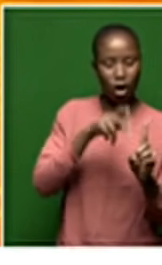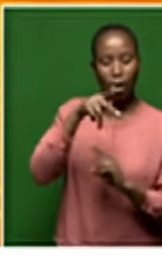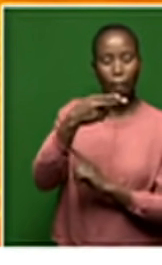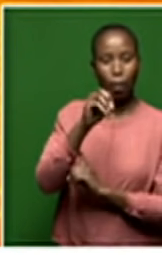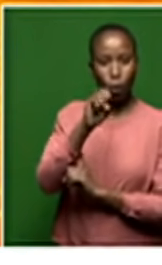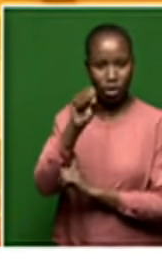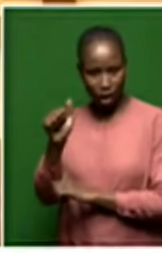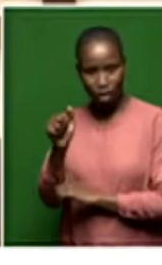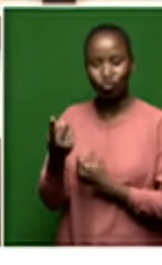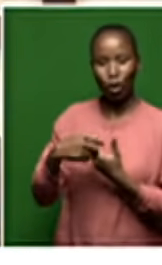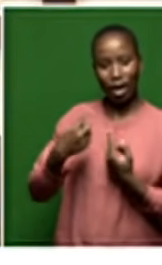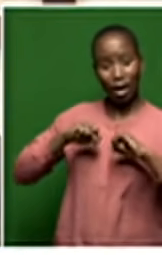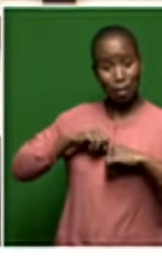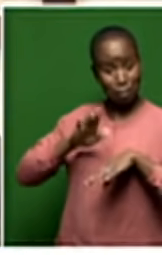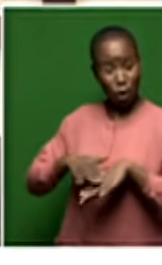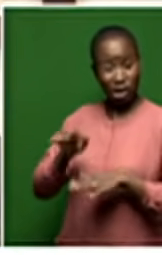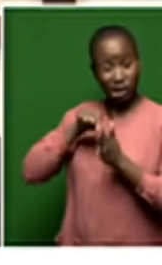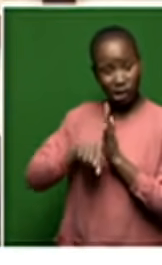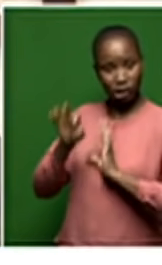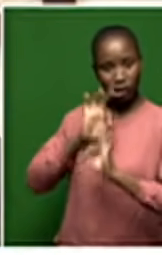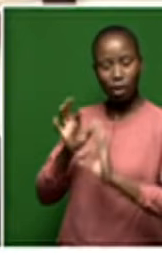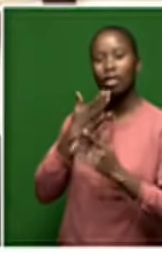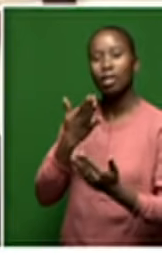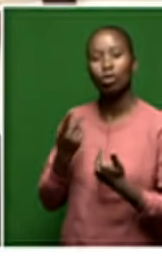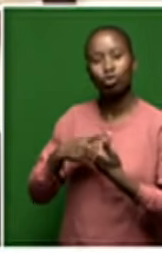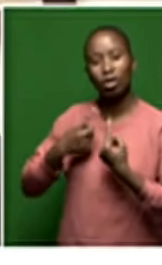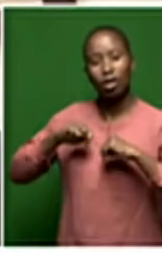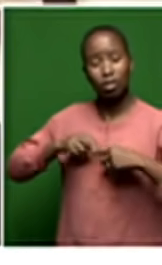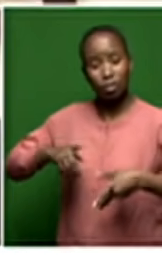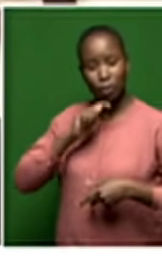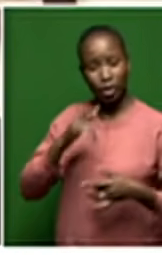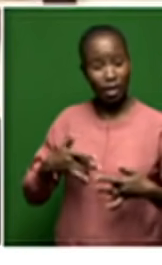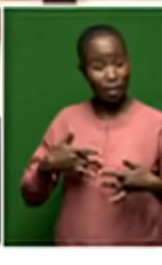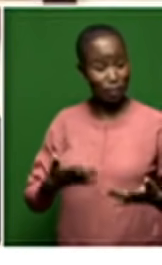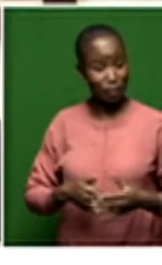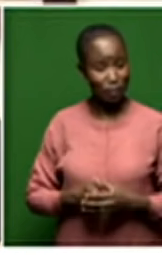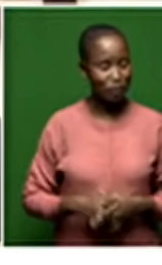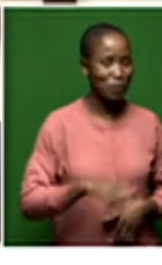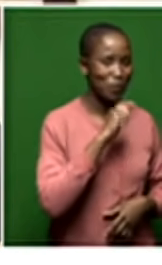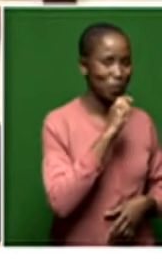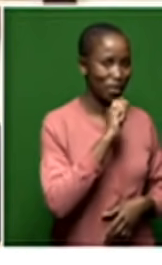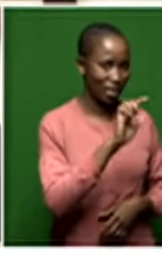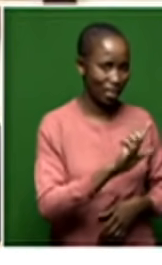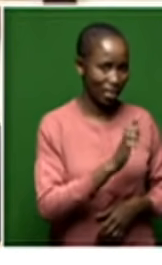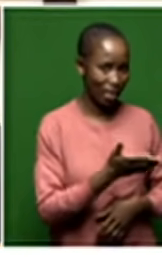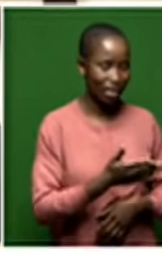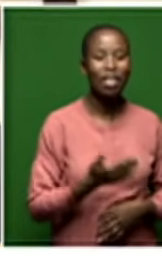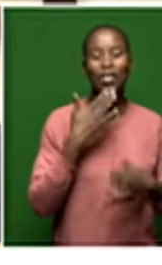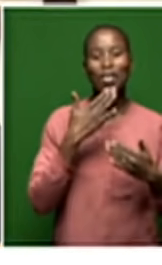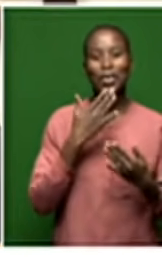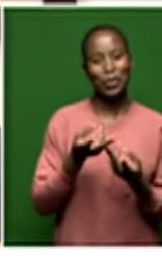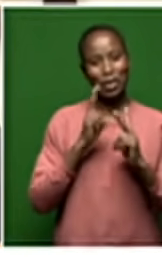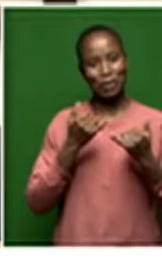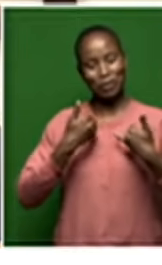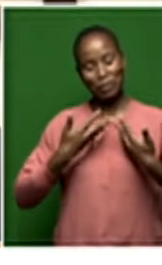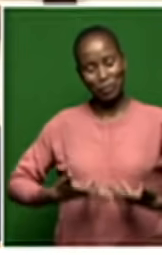for more. Good to have you. Thanks very, very much for being with us here on Morning Live. Good morning, Leanne. And thank you for inviting me to